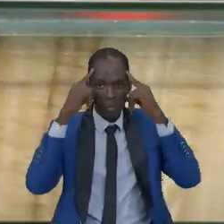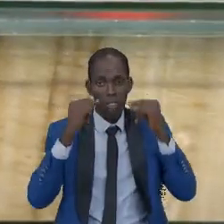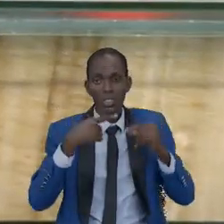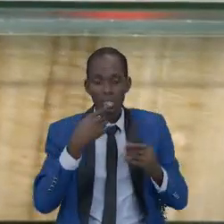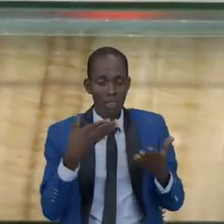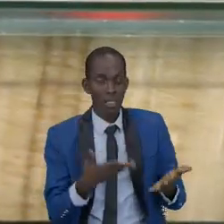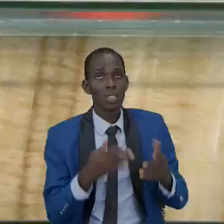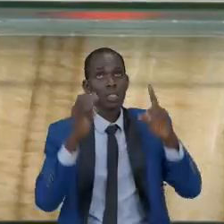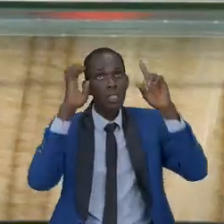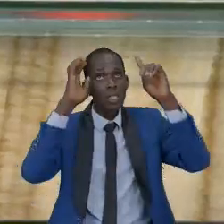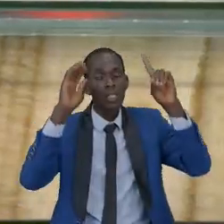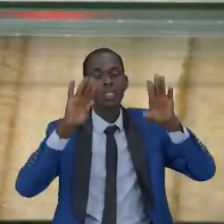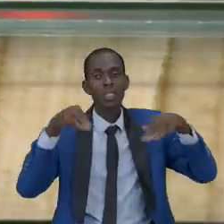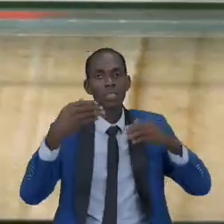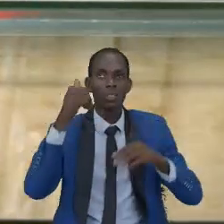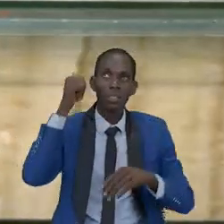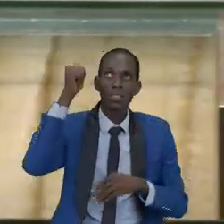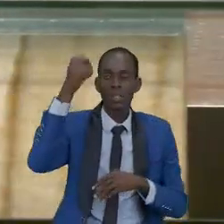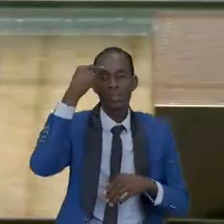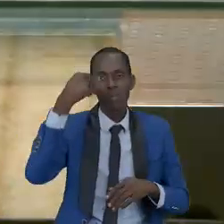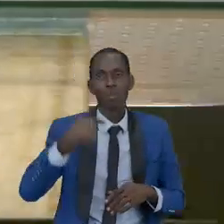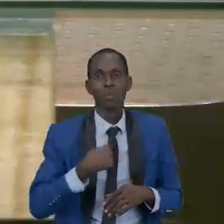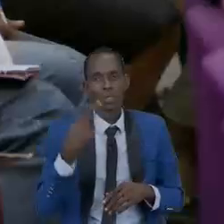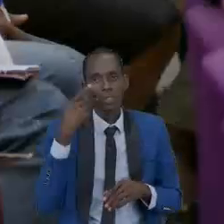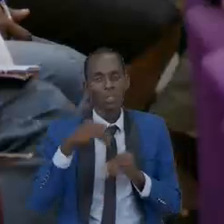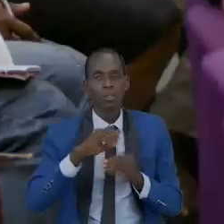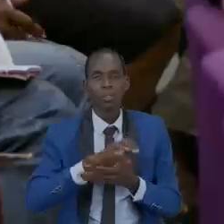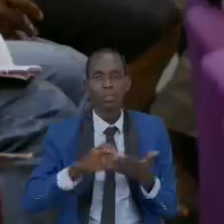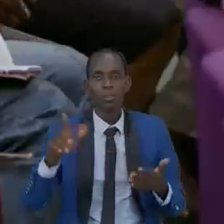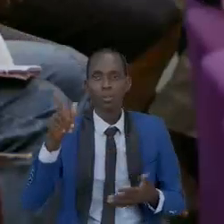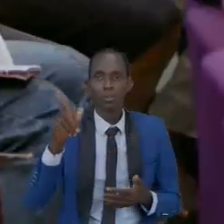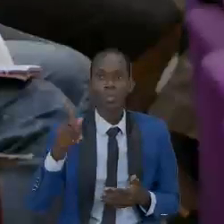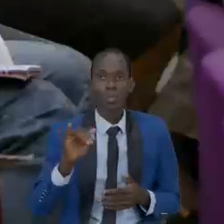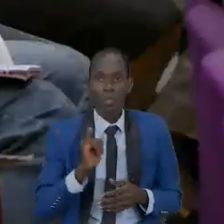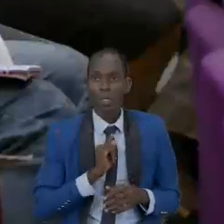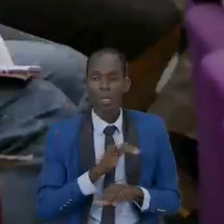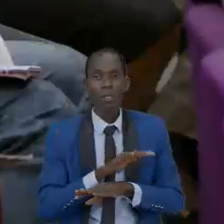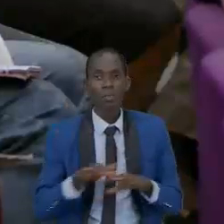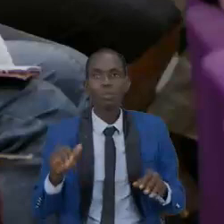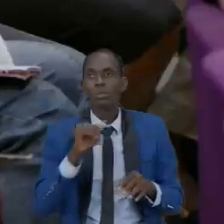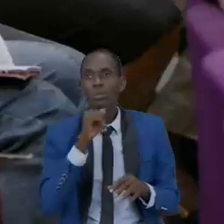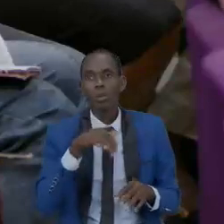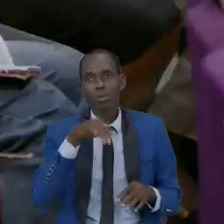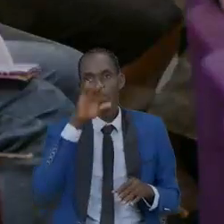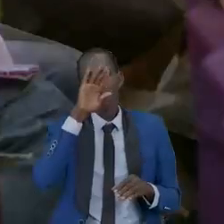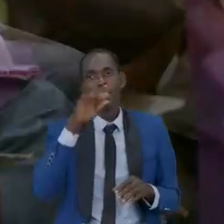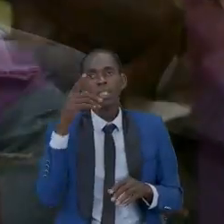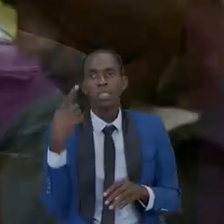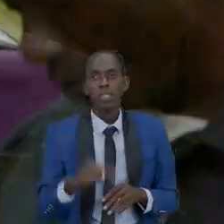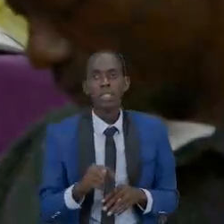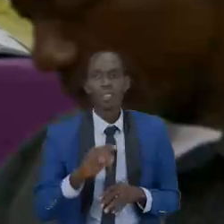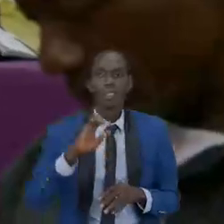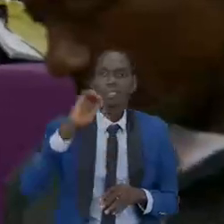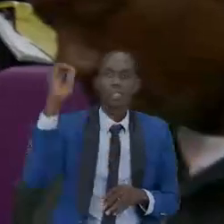himself for me. Look at verse 21. In verse 21, I do not frustrate the grace